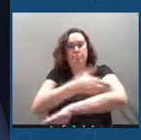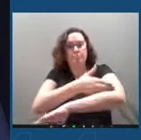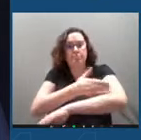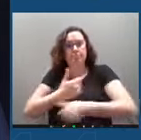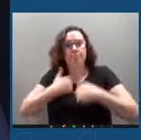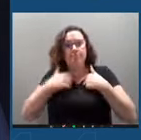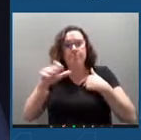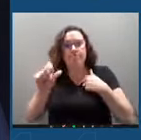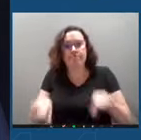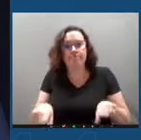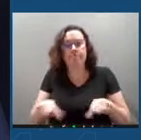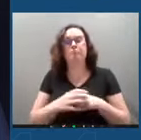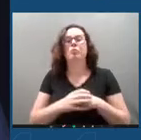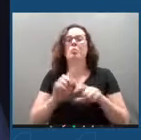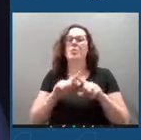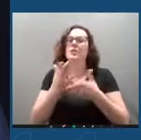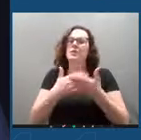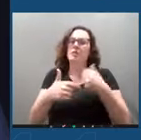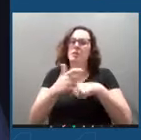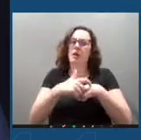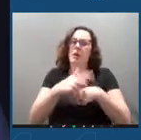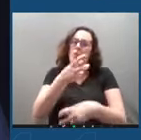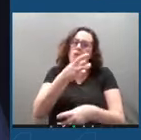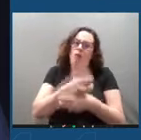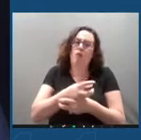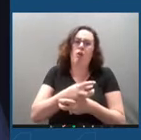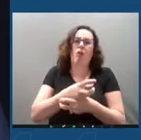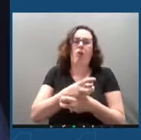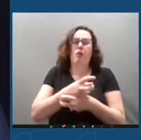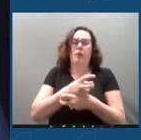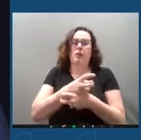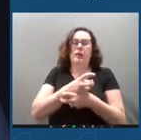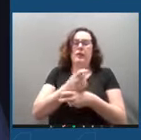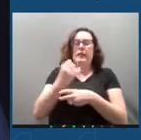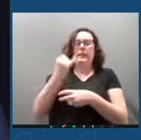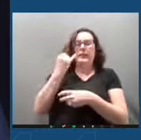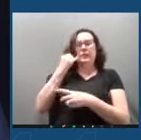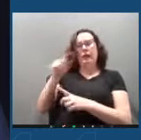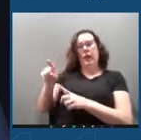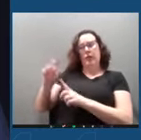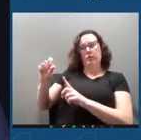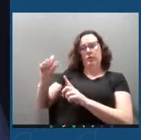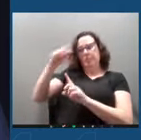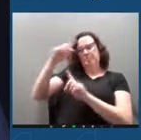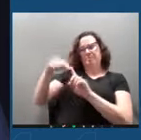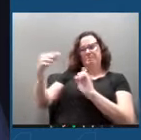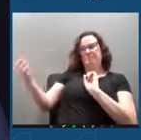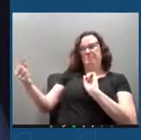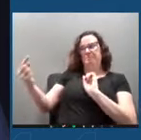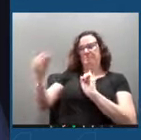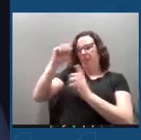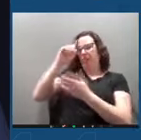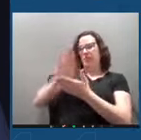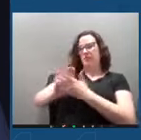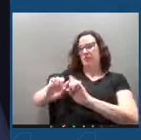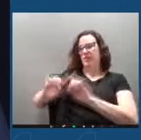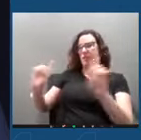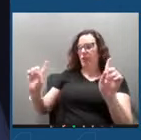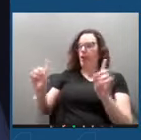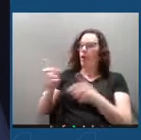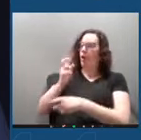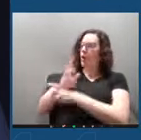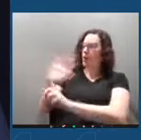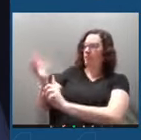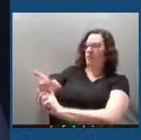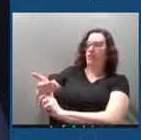But it is sometimes hard to move people who have other notions. They believe that the city only wants